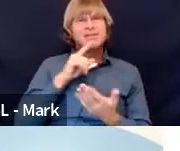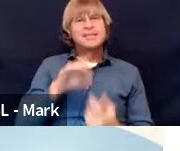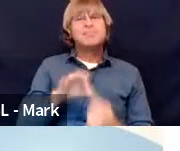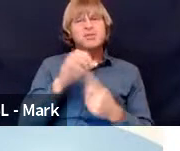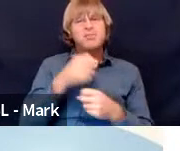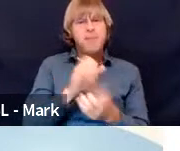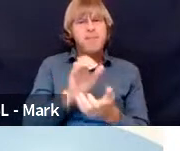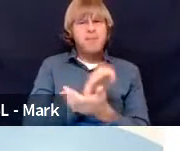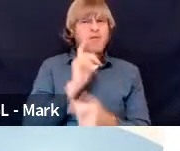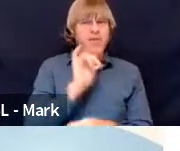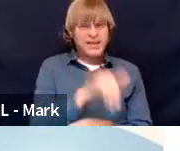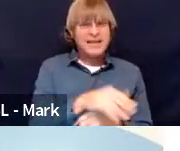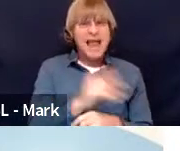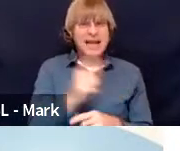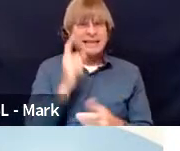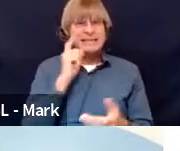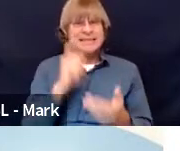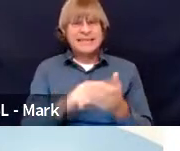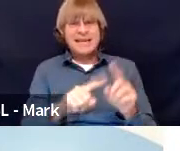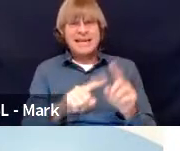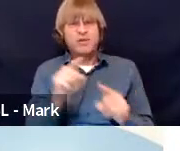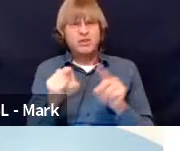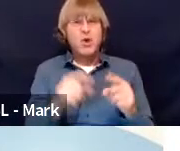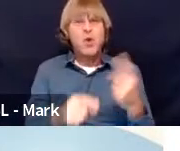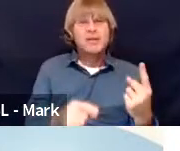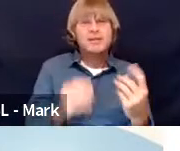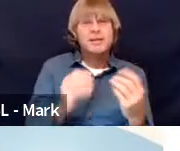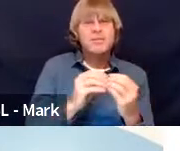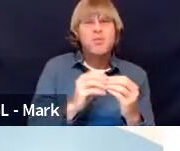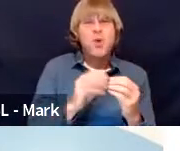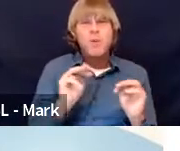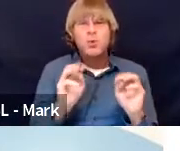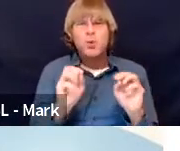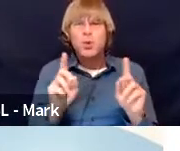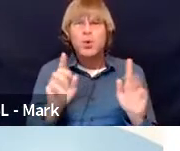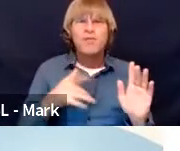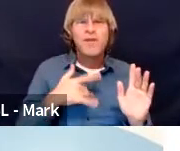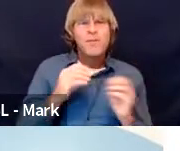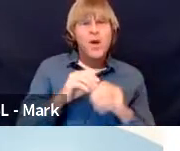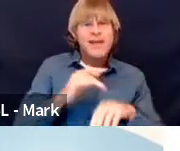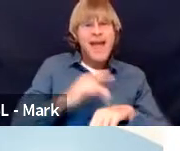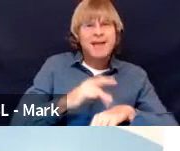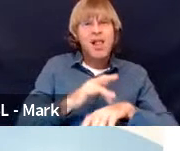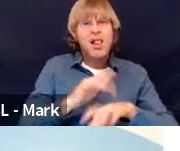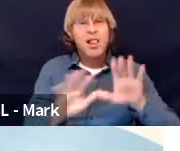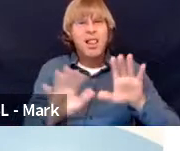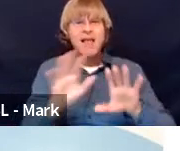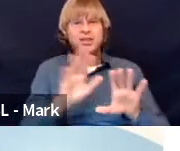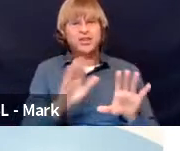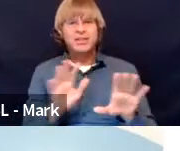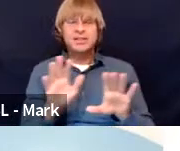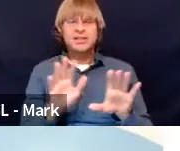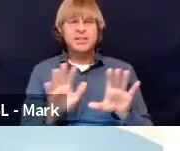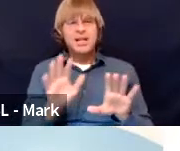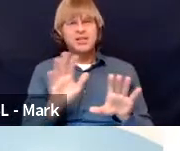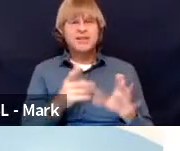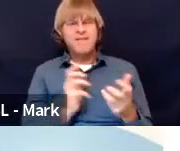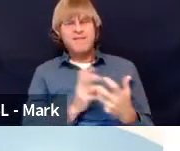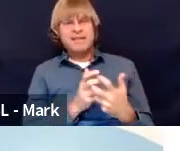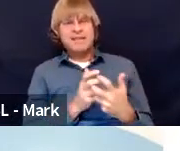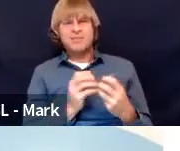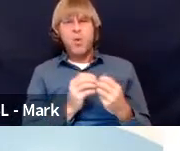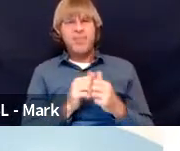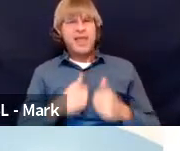paper for this. And you can see the difference. One is a little more moody, a little more tactile. It just fits more